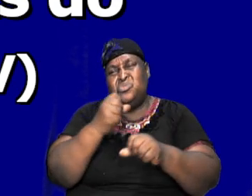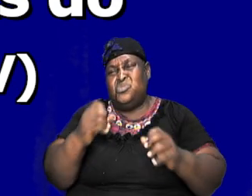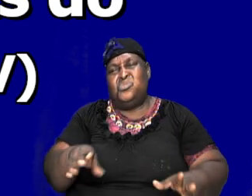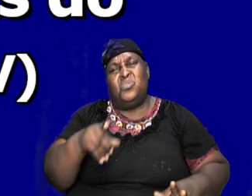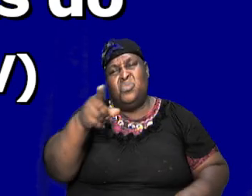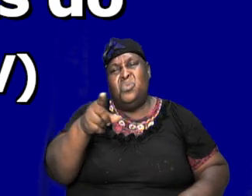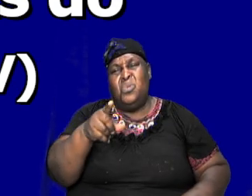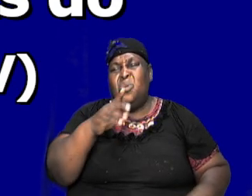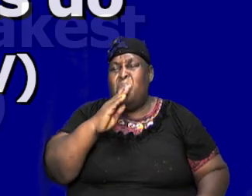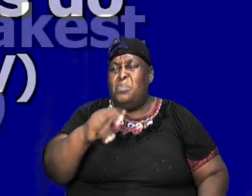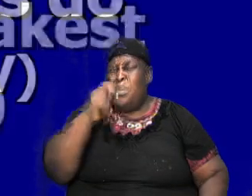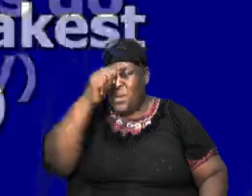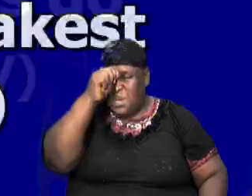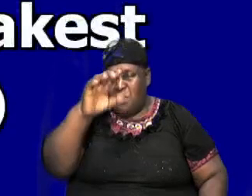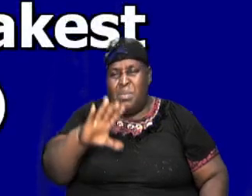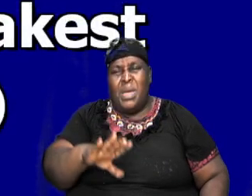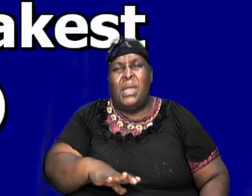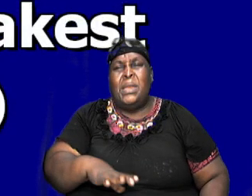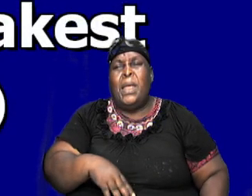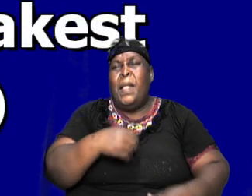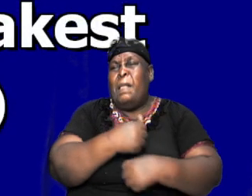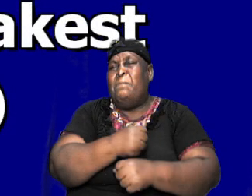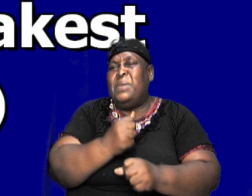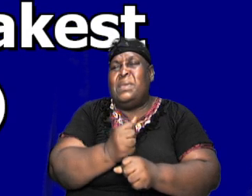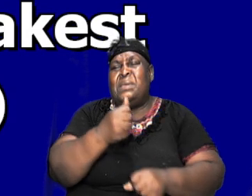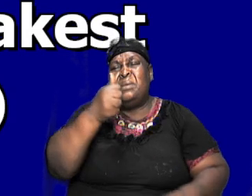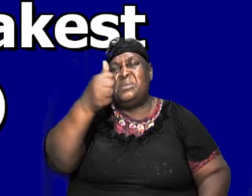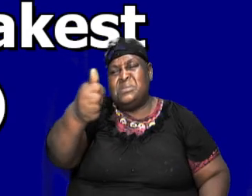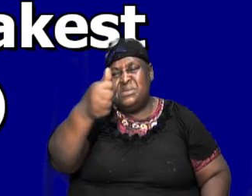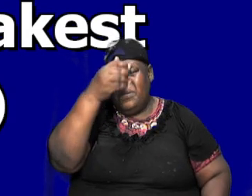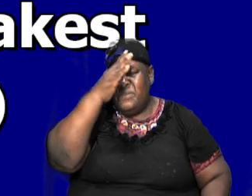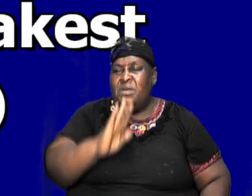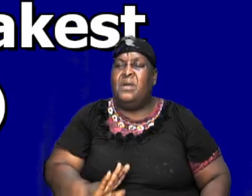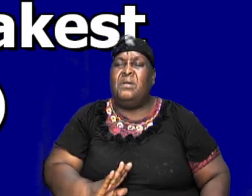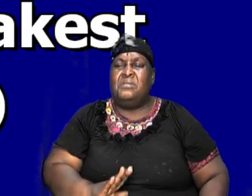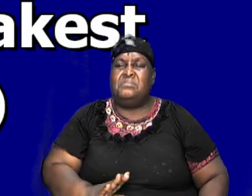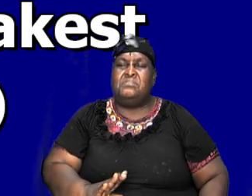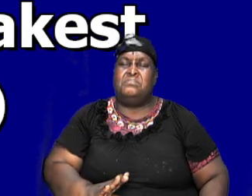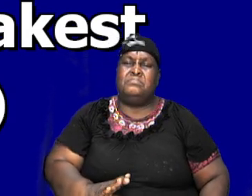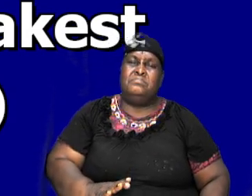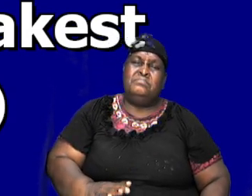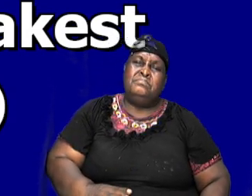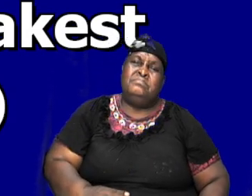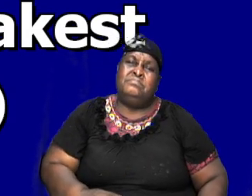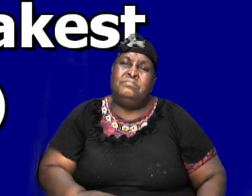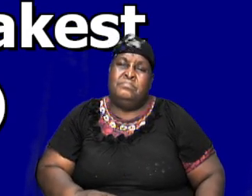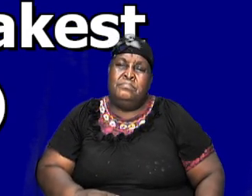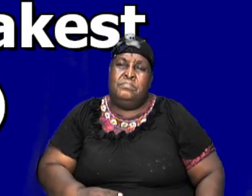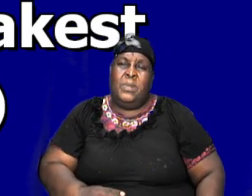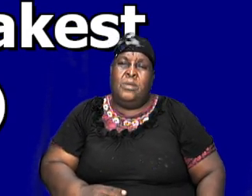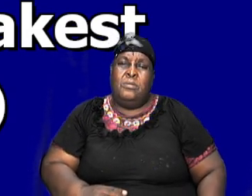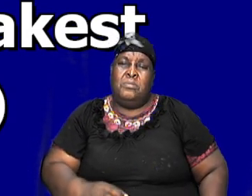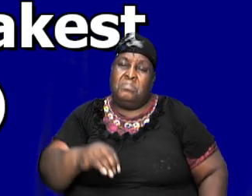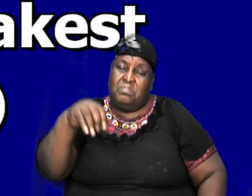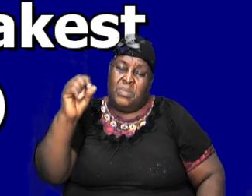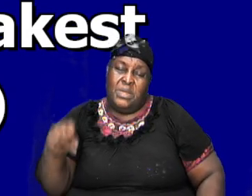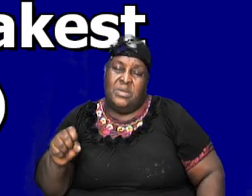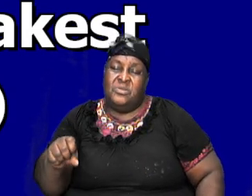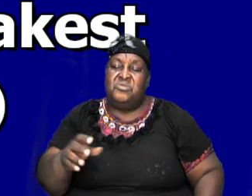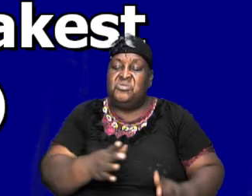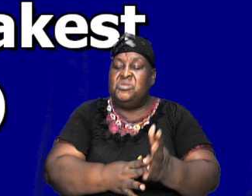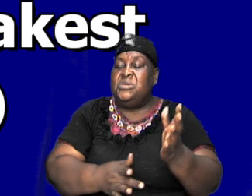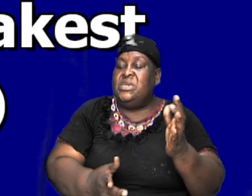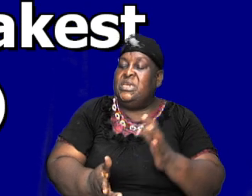being a man is making yourself God. You know, but yes,